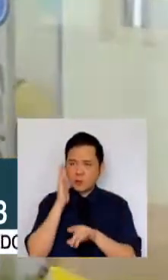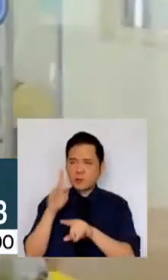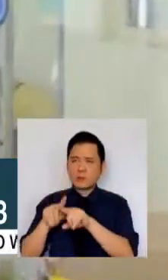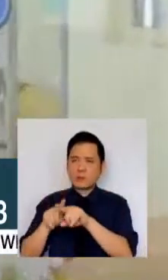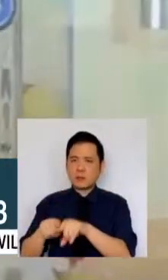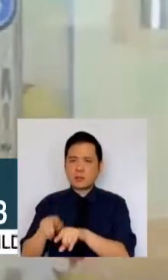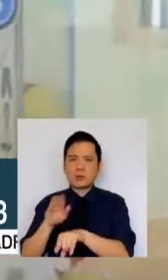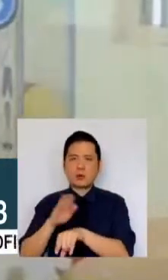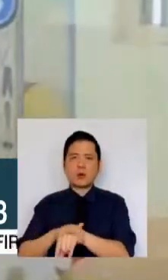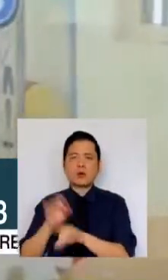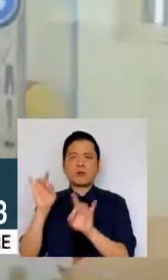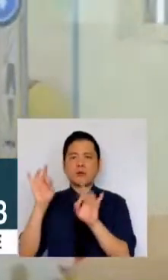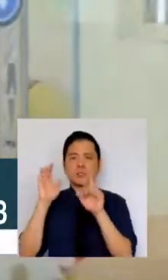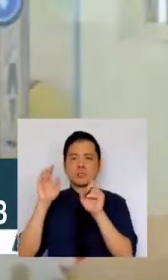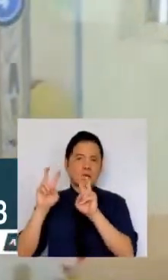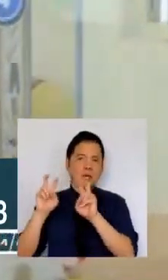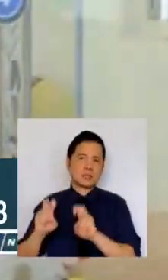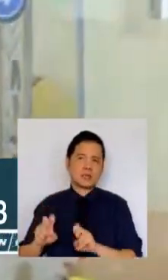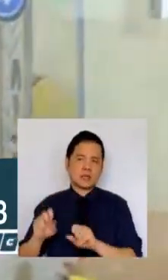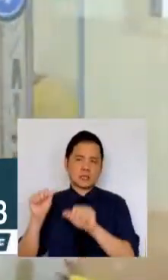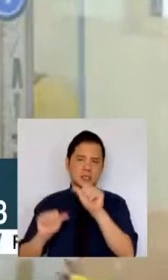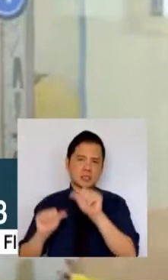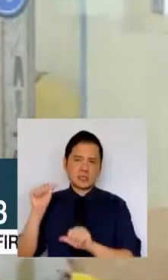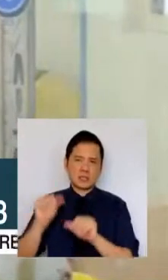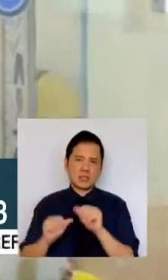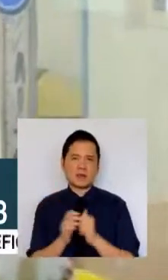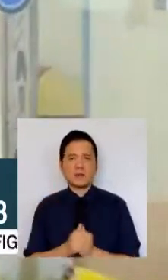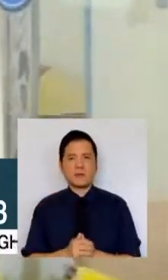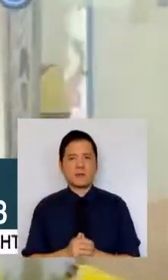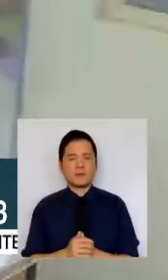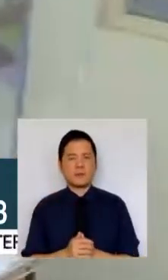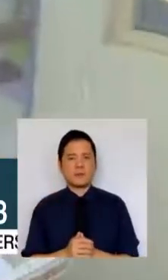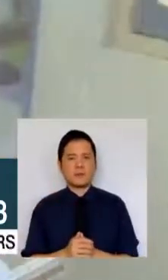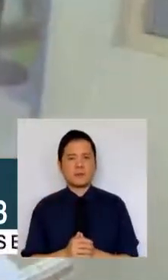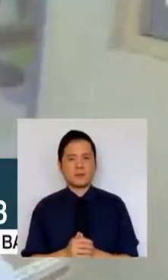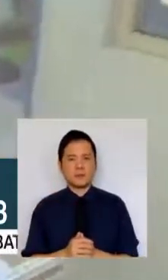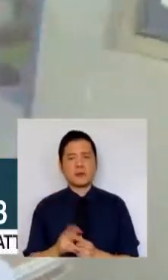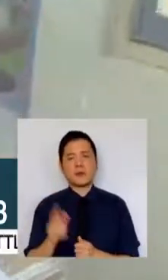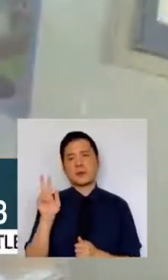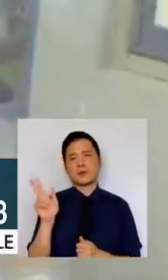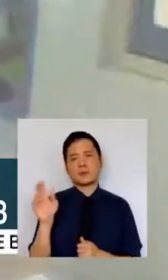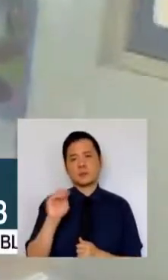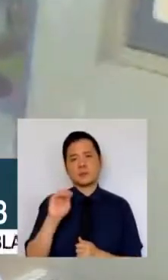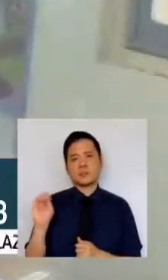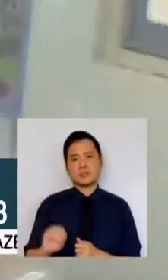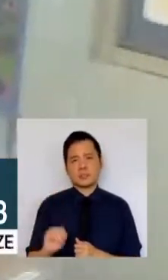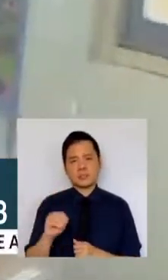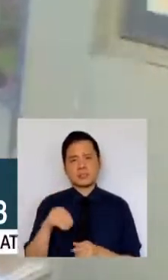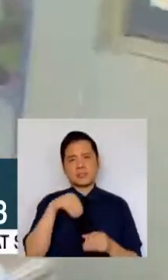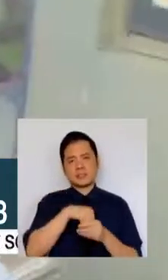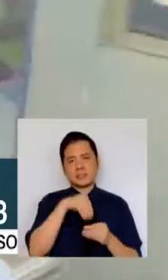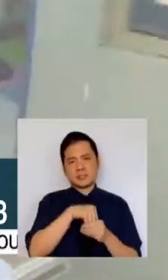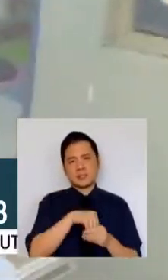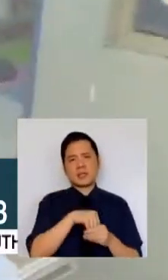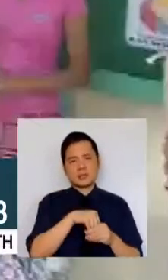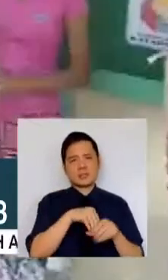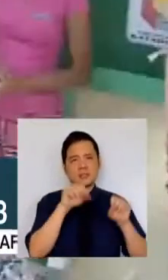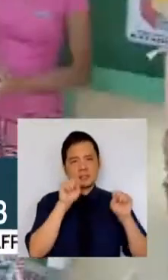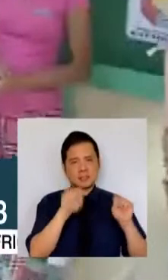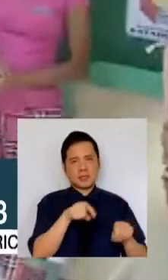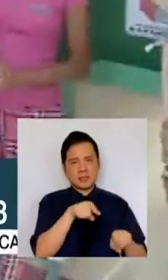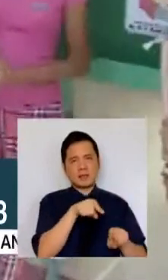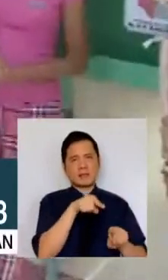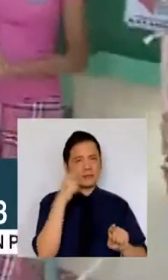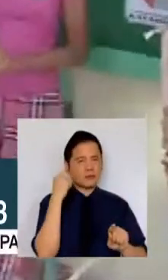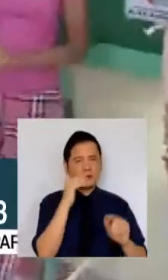and universities, CHED said 30% capacity is allowed in areas under alert level 3 and 50%